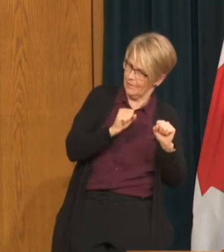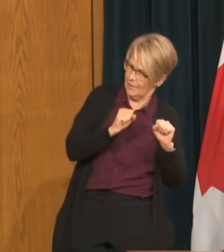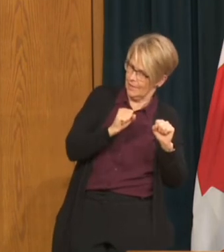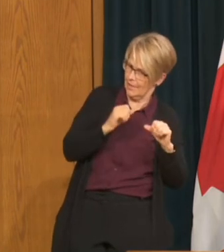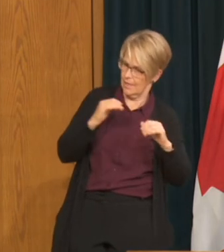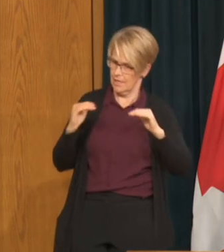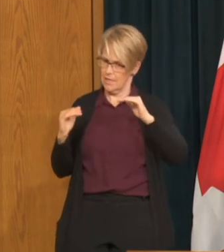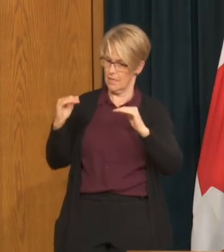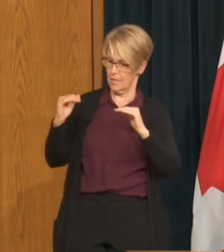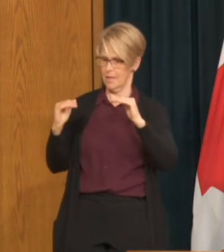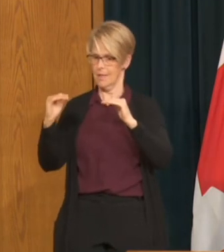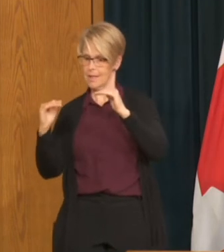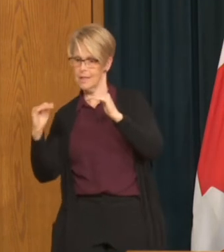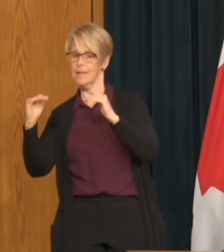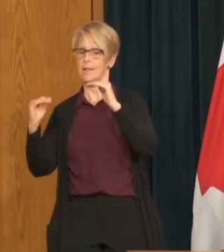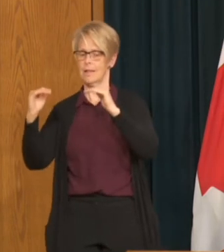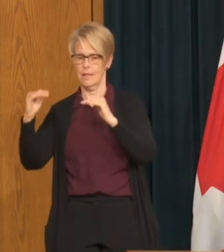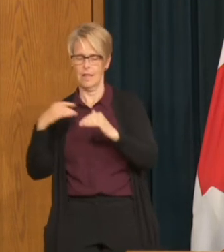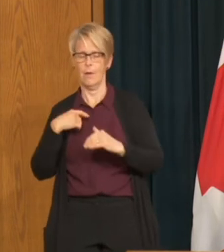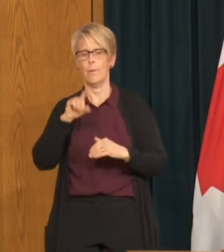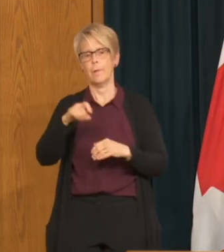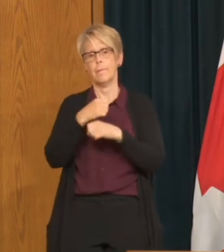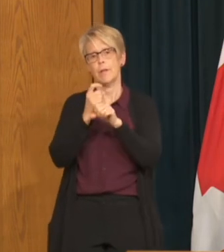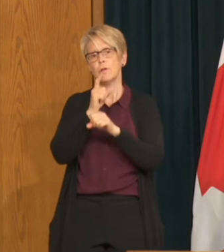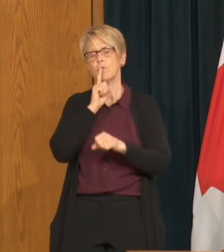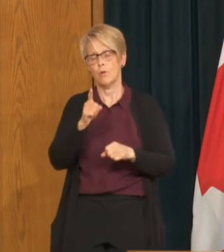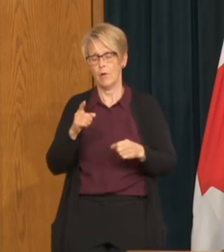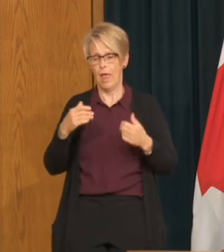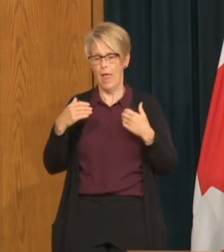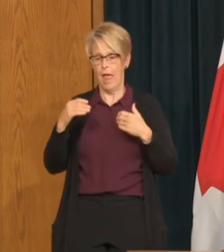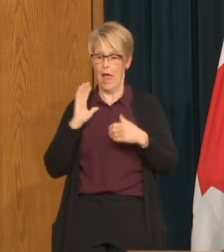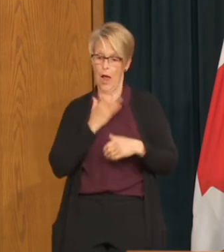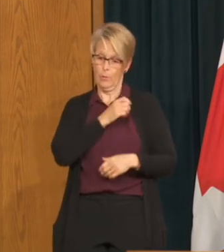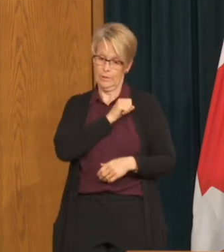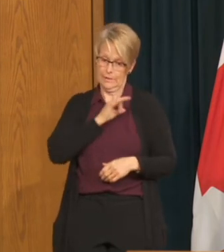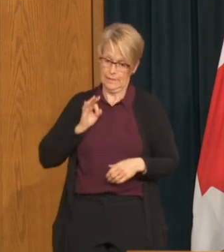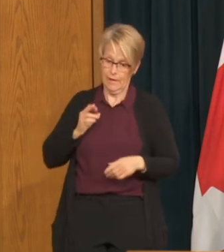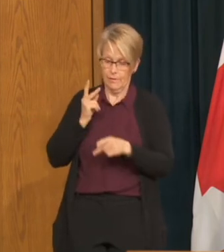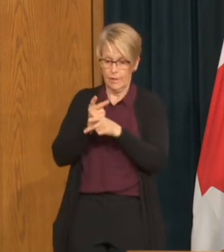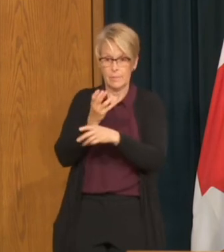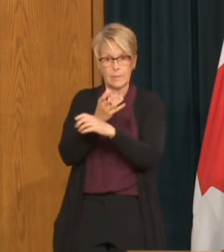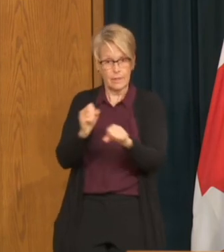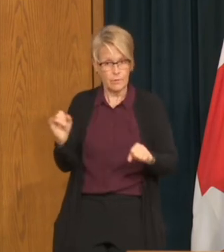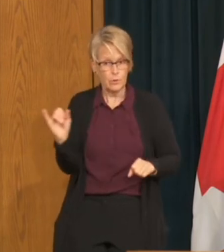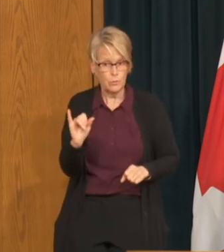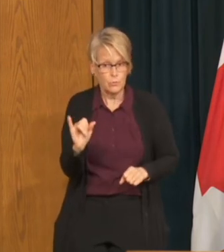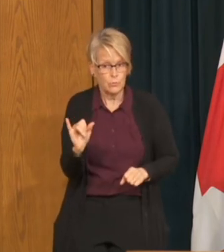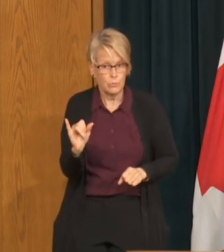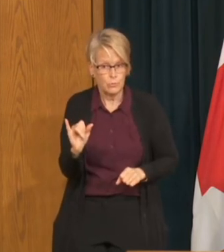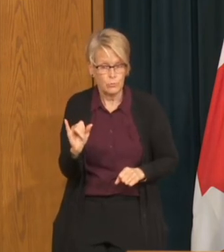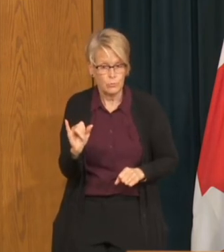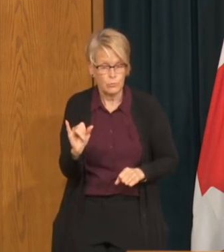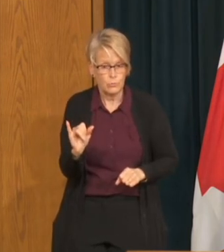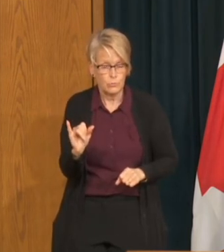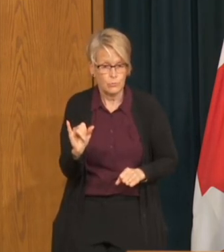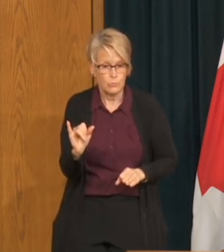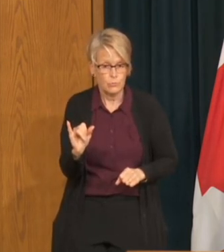place. We also know that we need to make sure that our staff remain safe and that